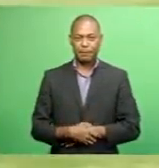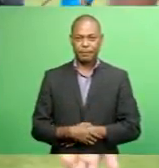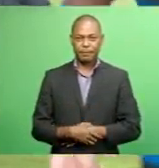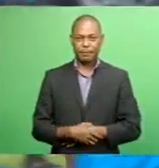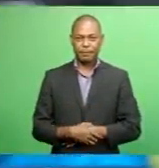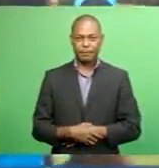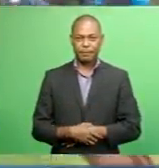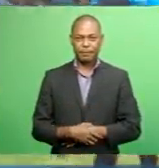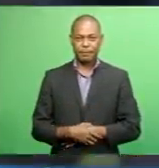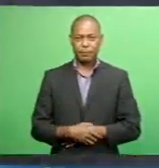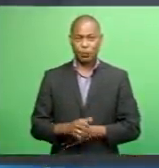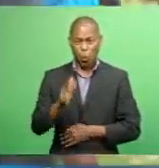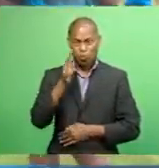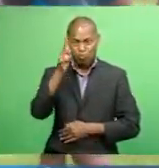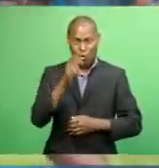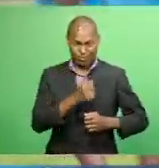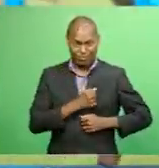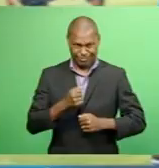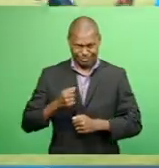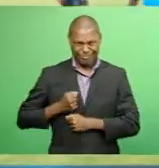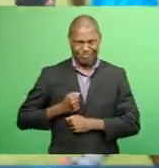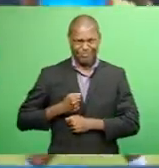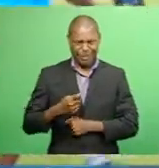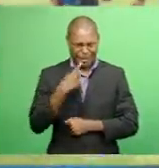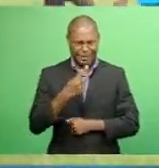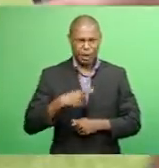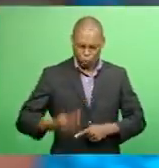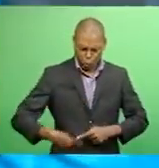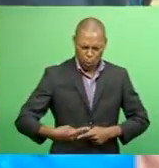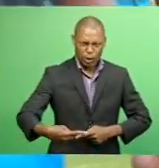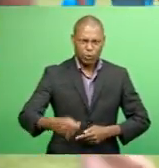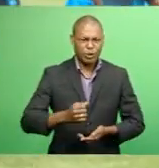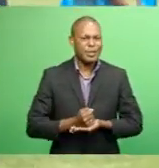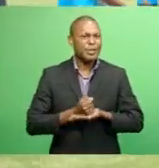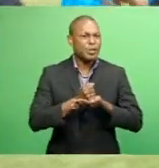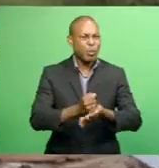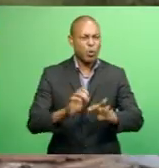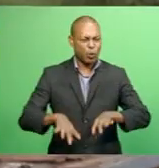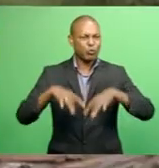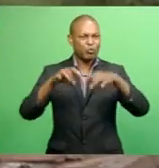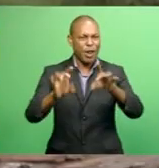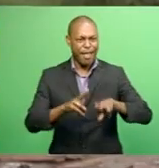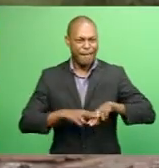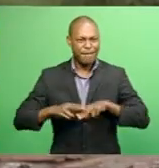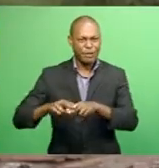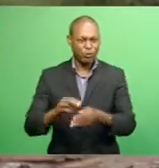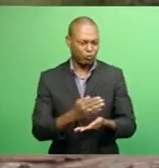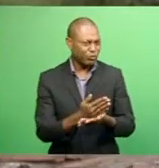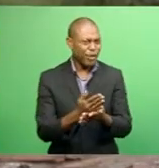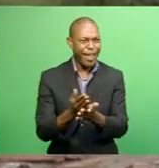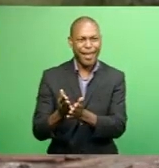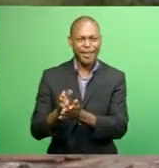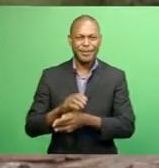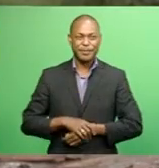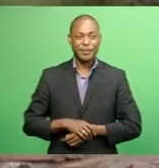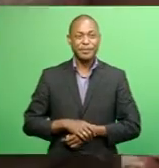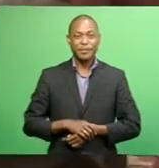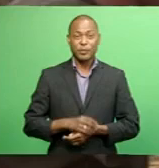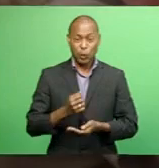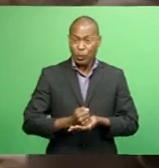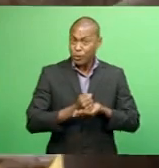Brigadier David Hafner says it is a continuation of the support Fiji and Australia share. The support that Australia gave to